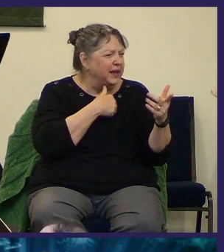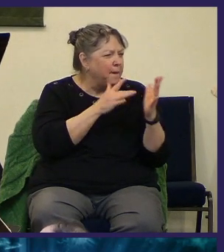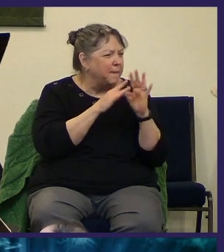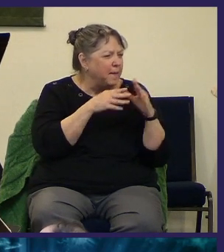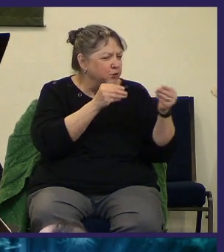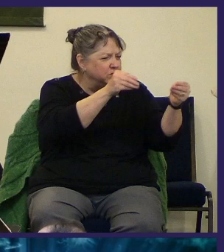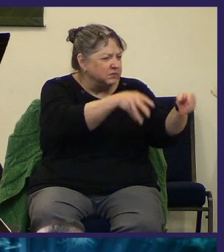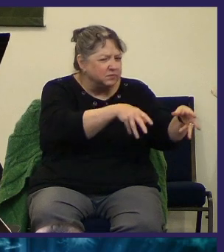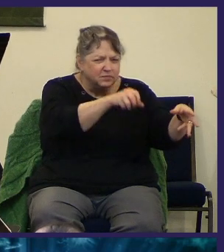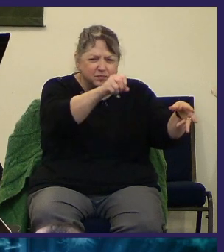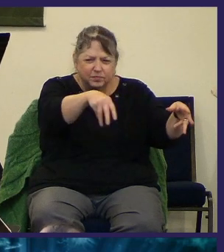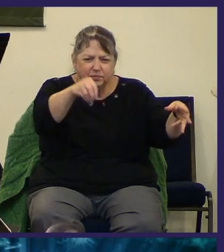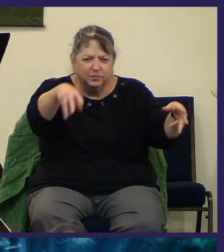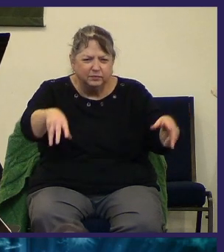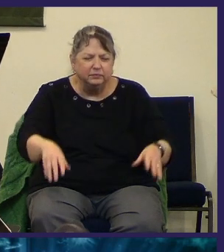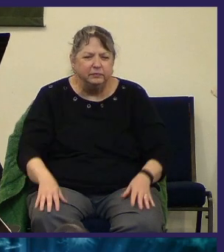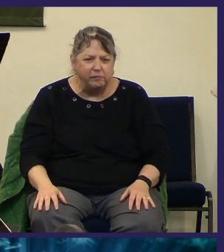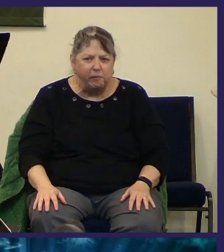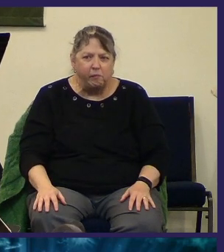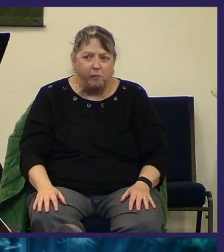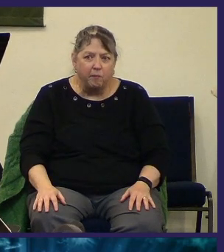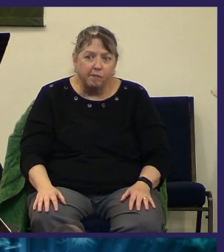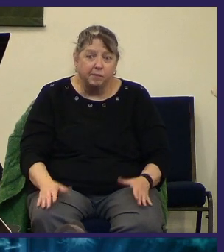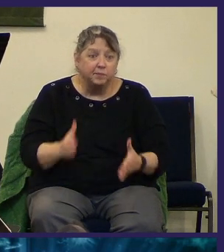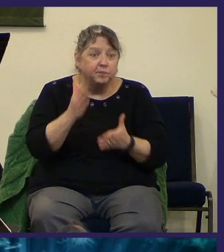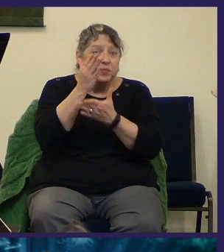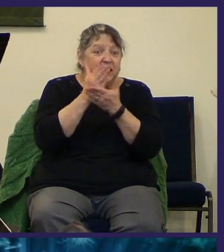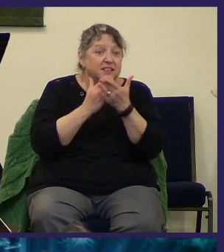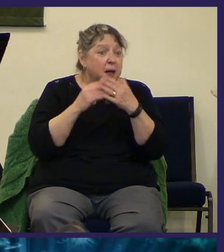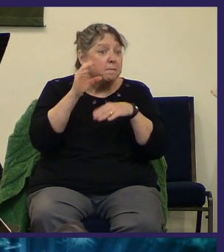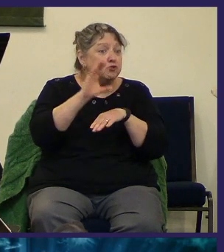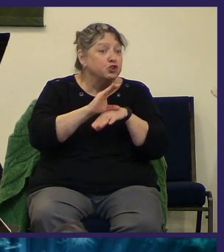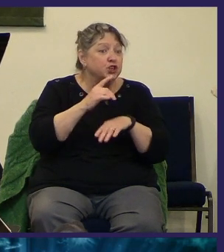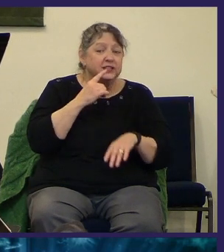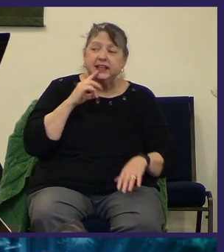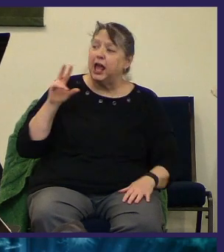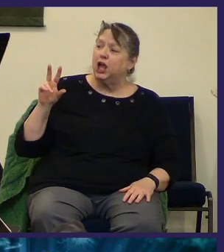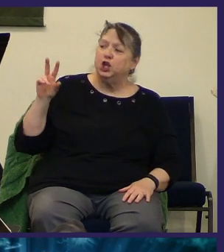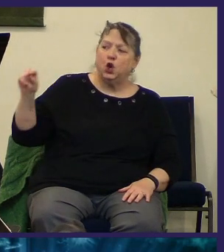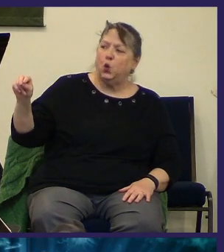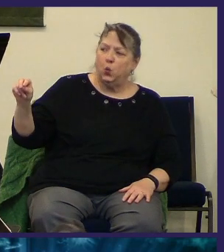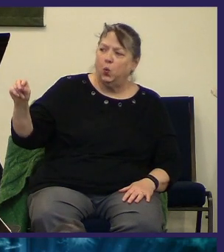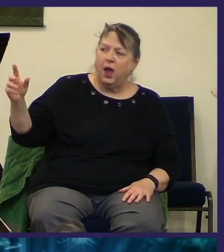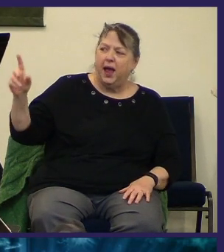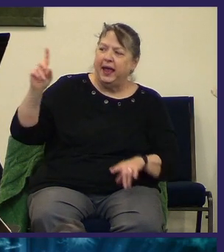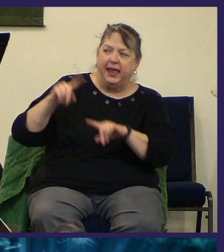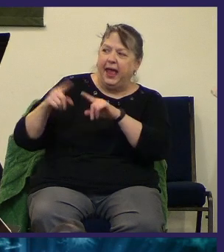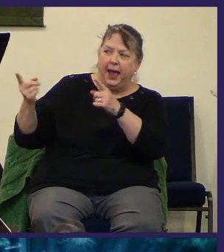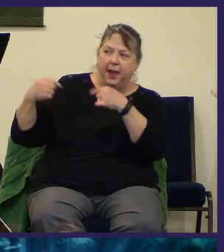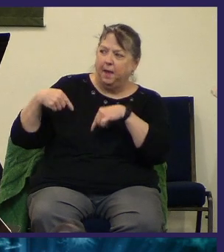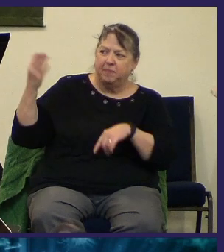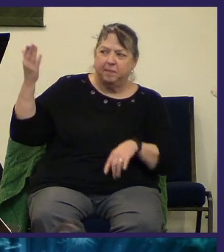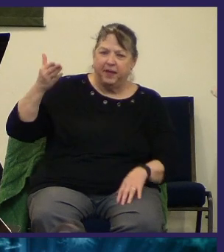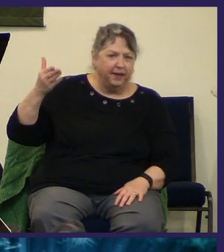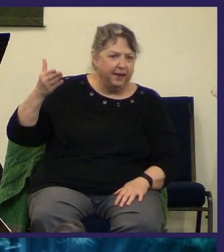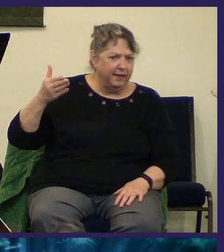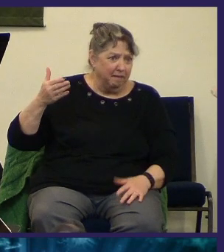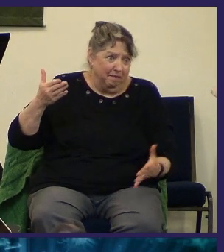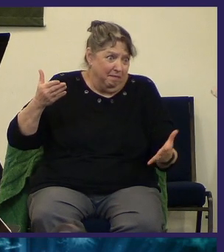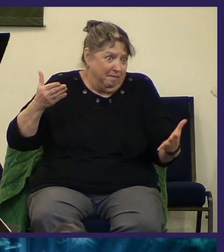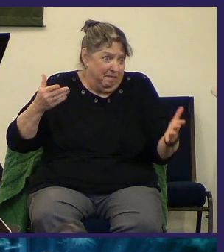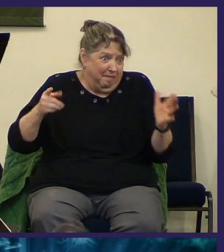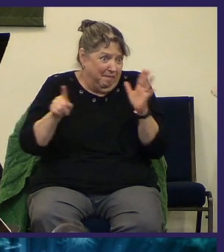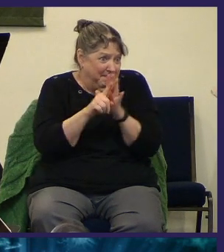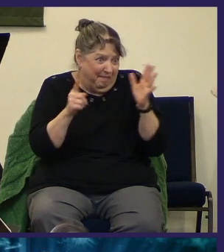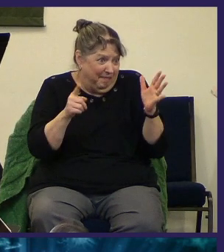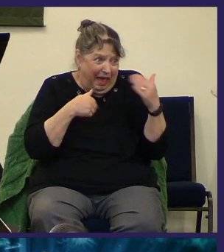some churches are no longer allowing gideons to come in and speak why i i don't know